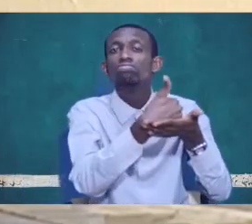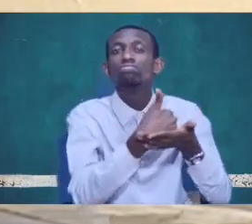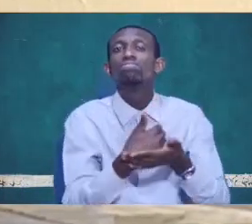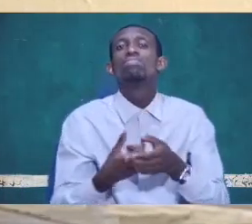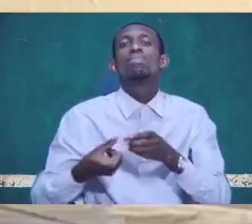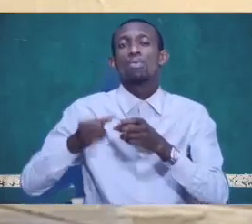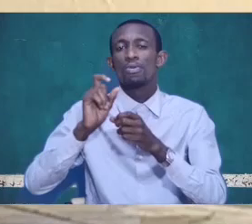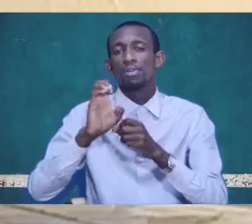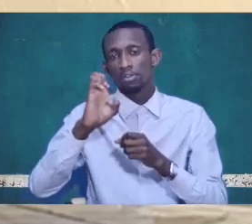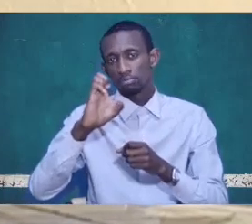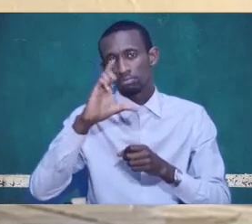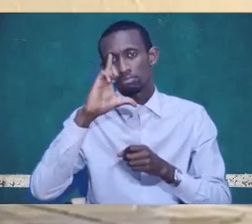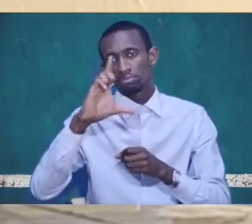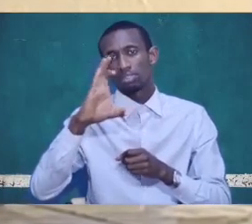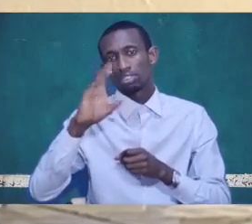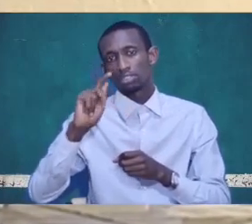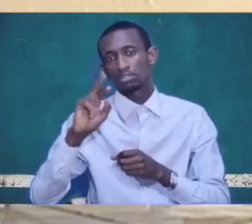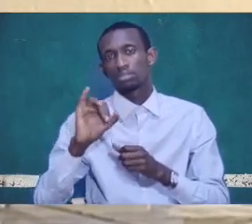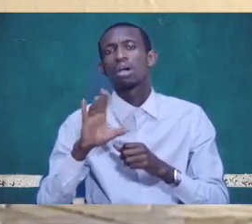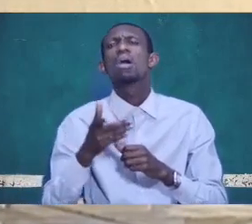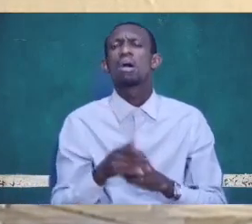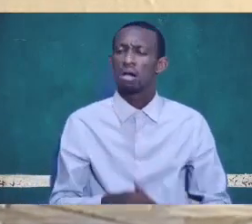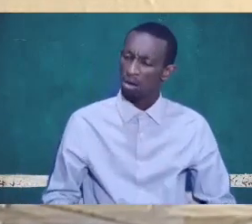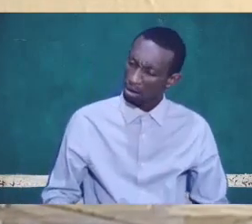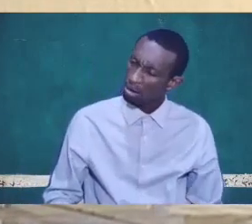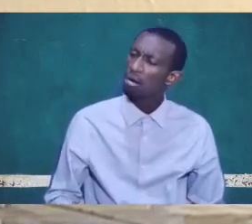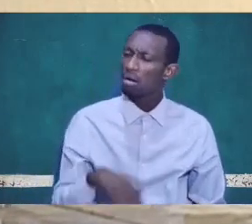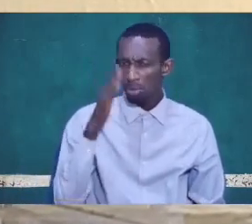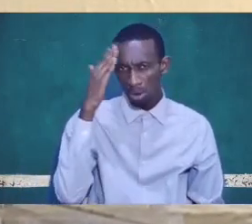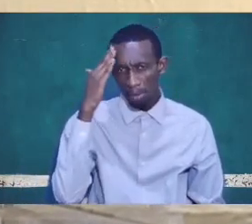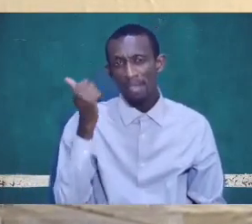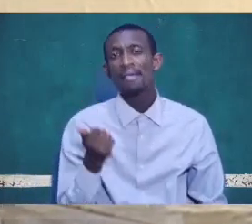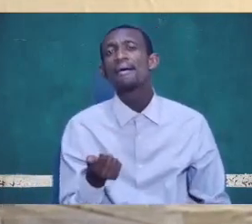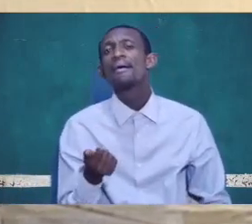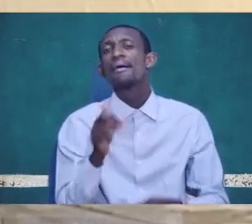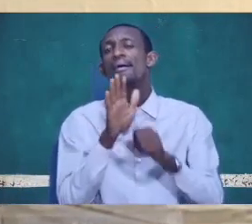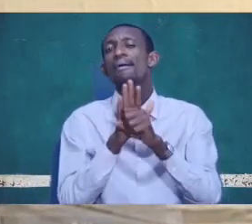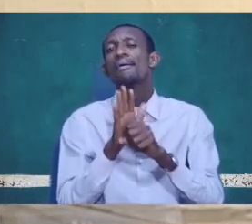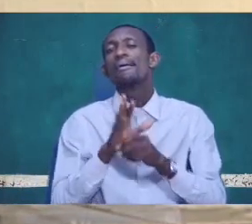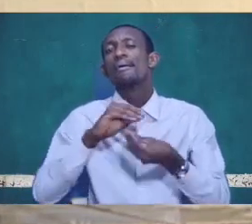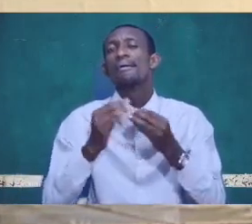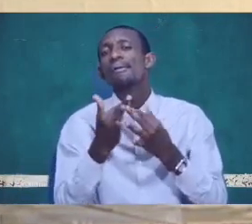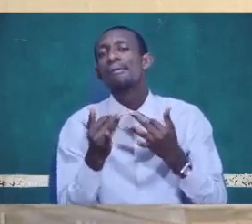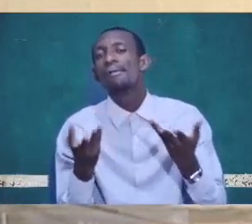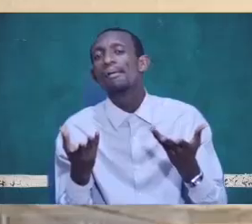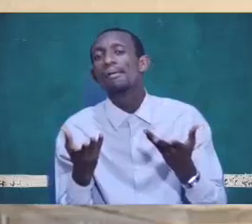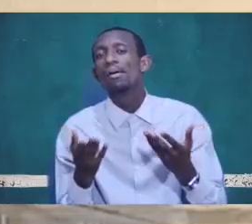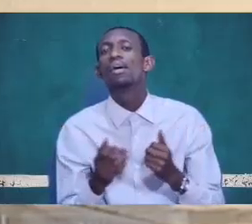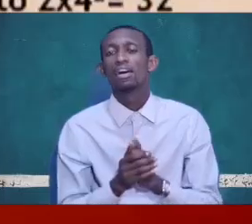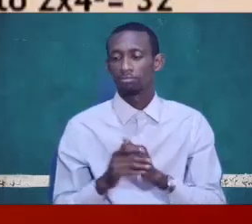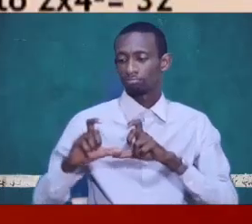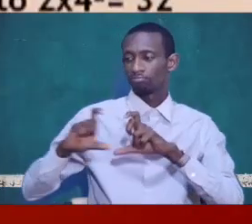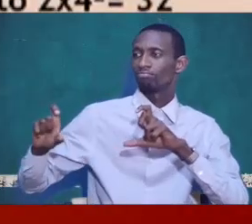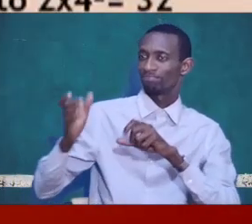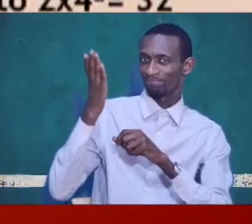the maximum number of electrons that can be in a given energy level? We use this